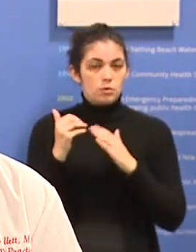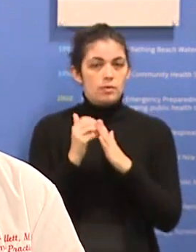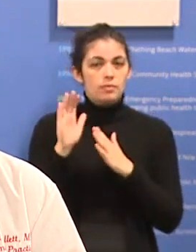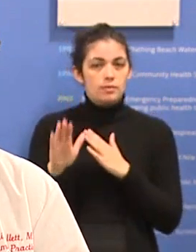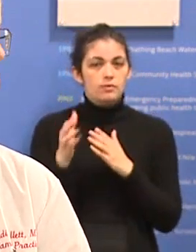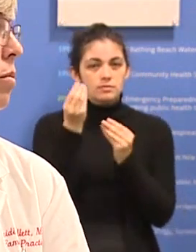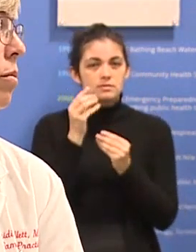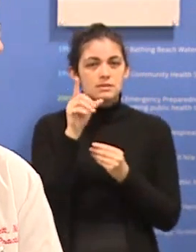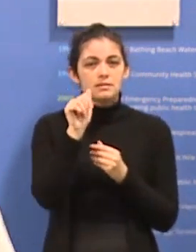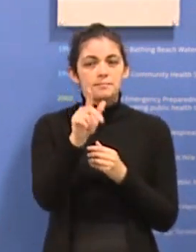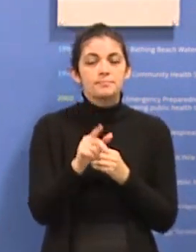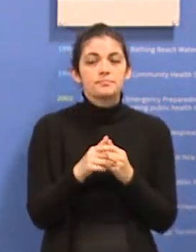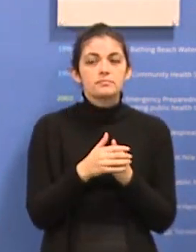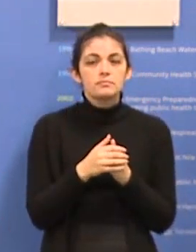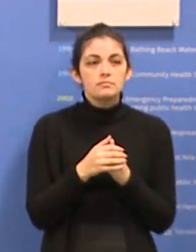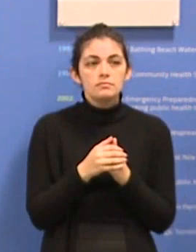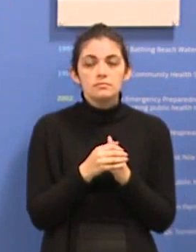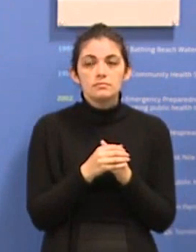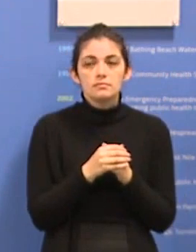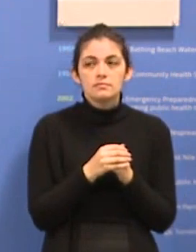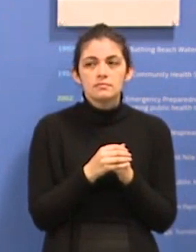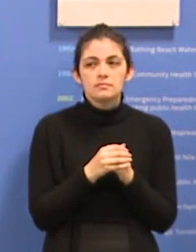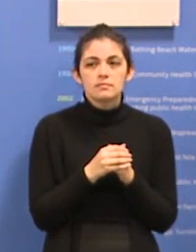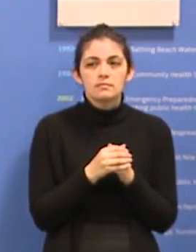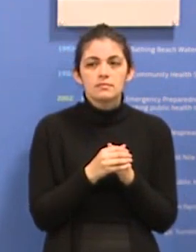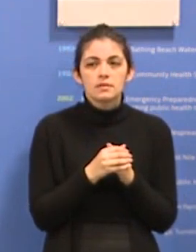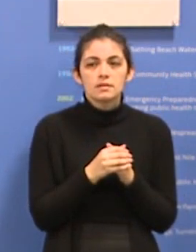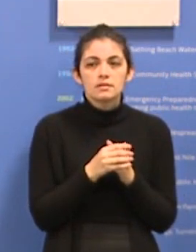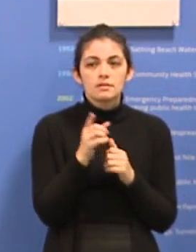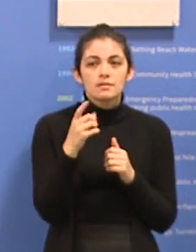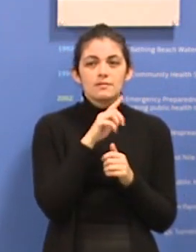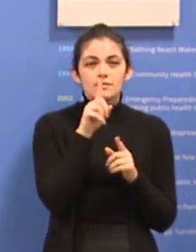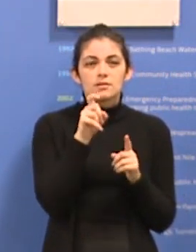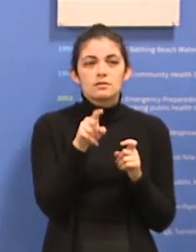data. I have a question. Yes, ma'am. I'm sure you guys heard of